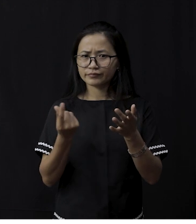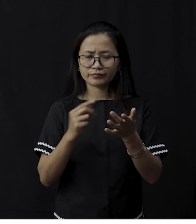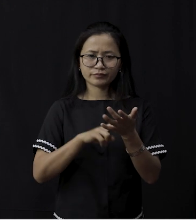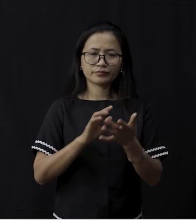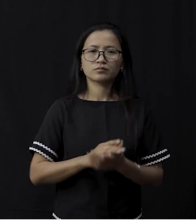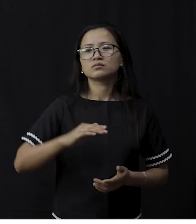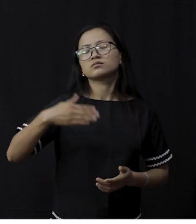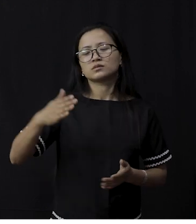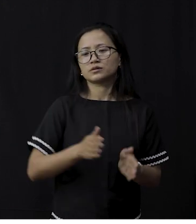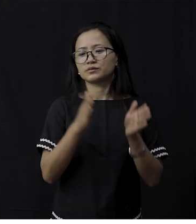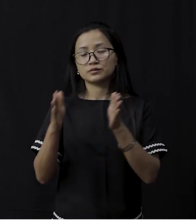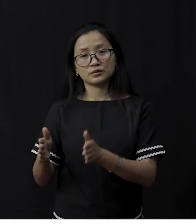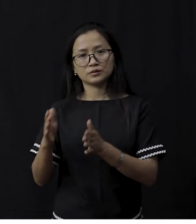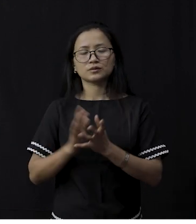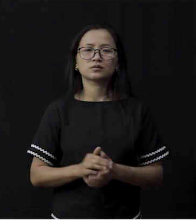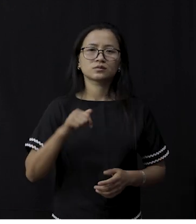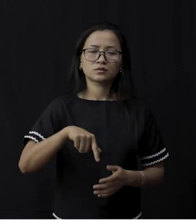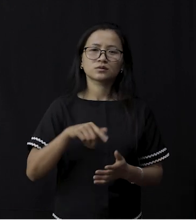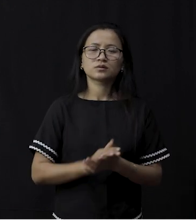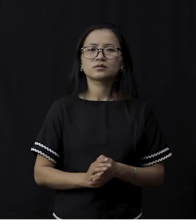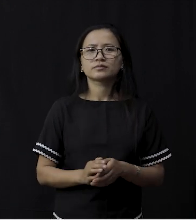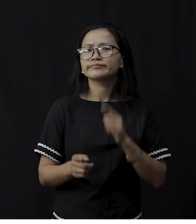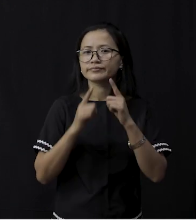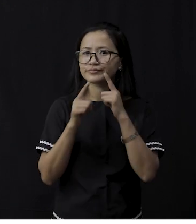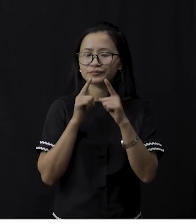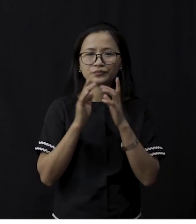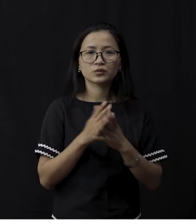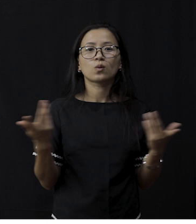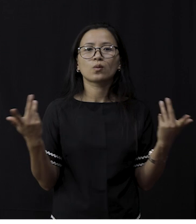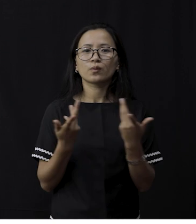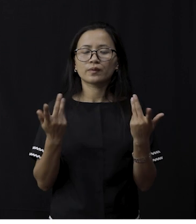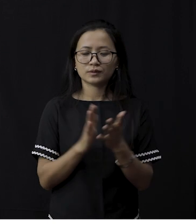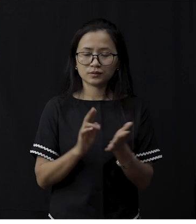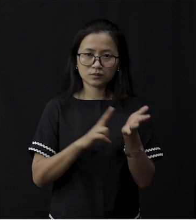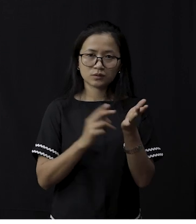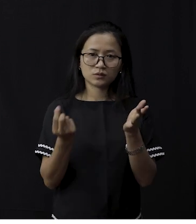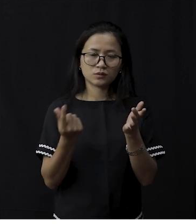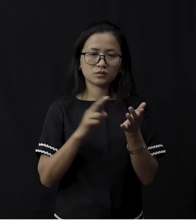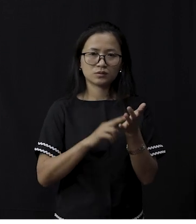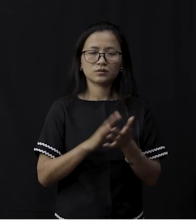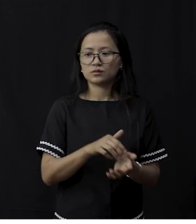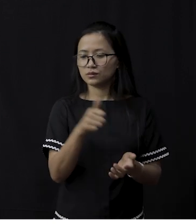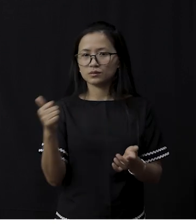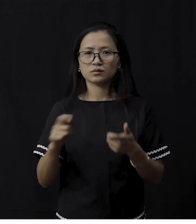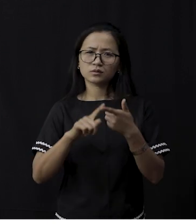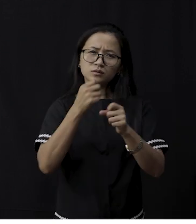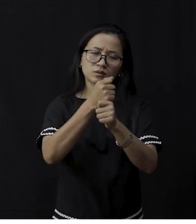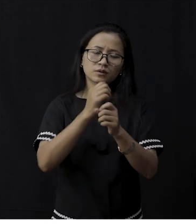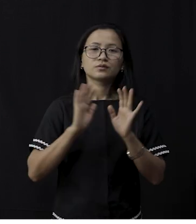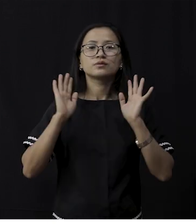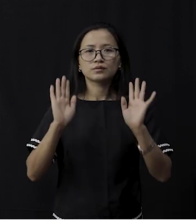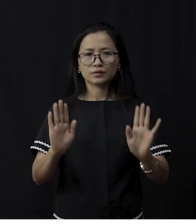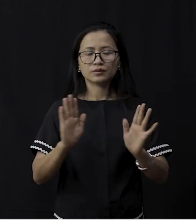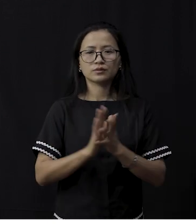will do in a later session. Today I'll just explain what is a noun and the other examples that